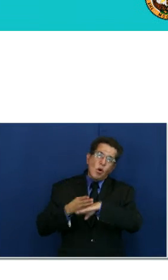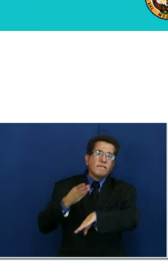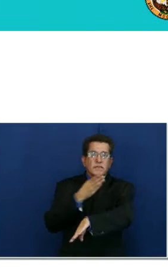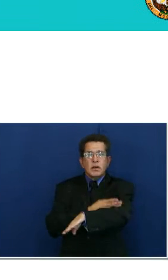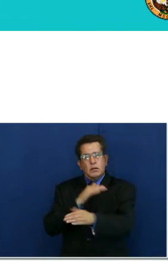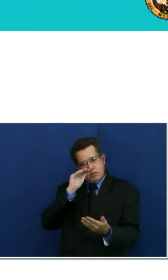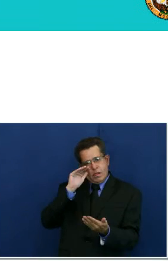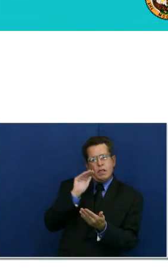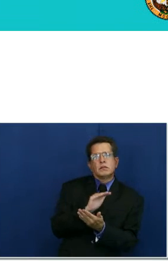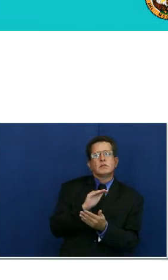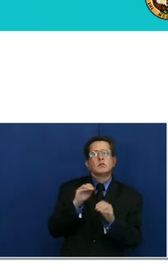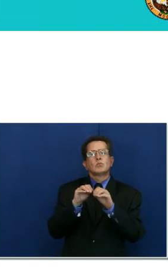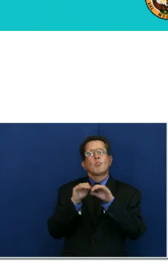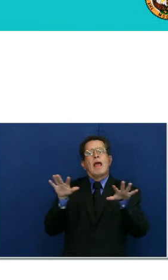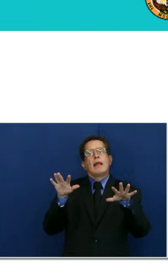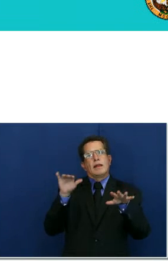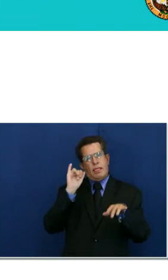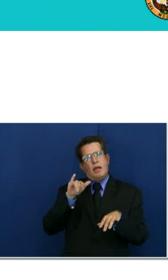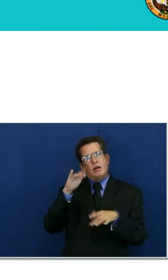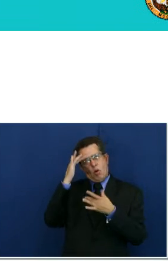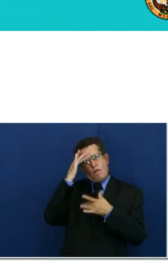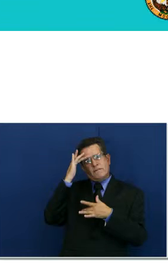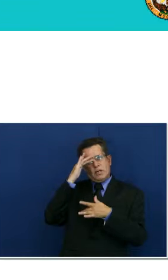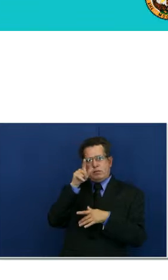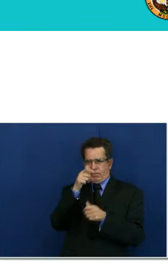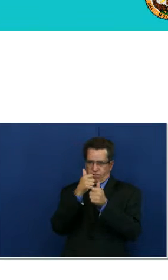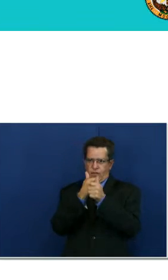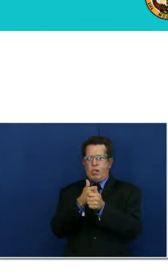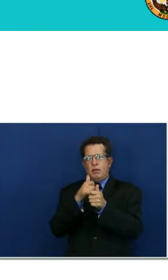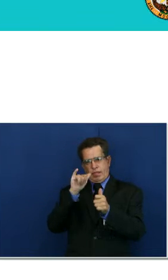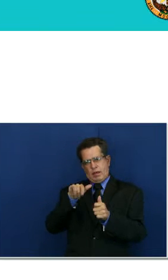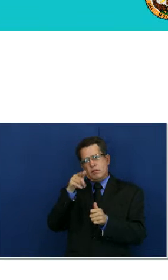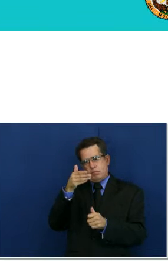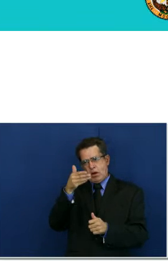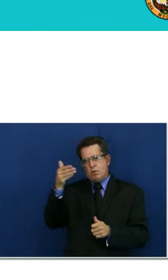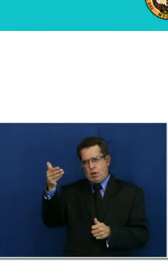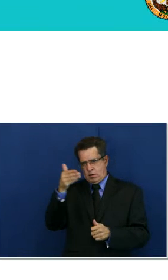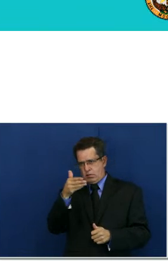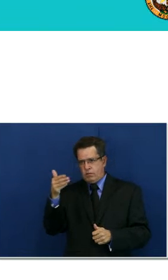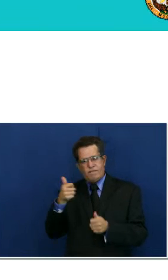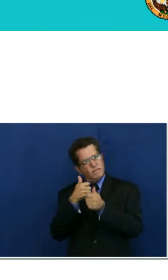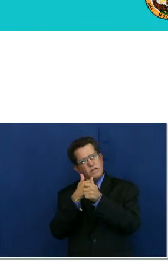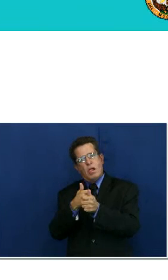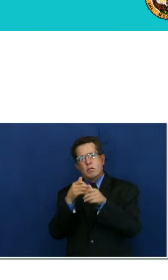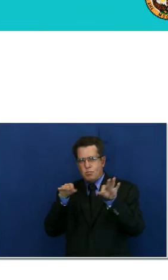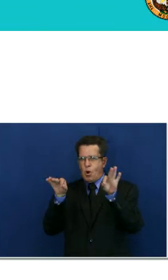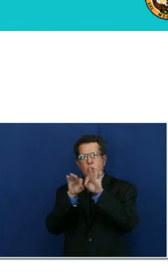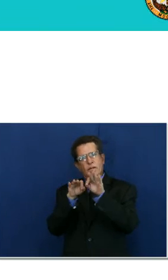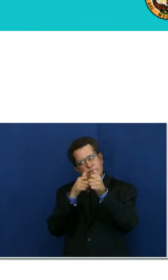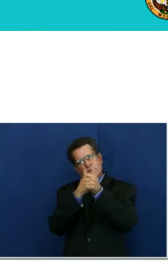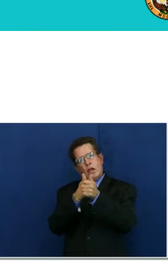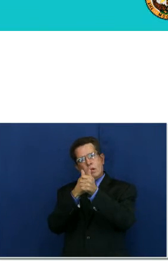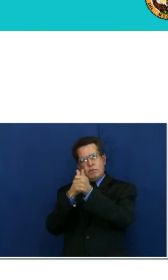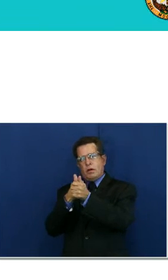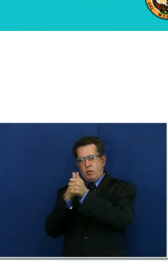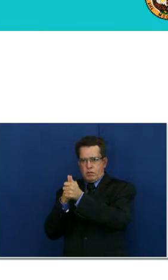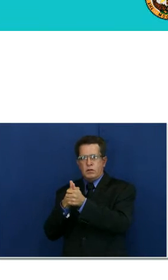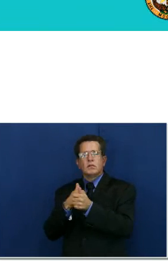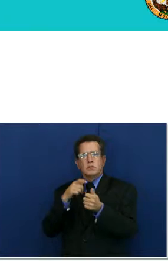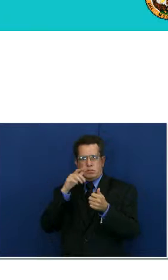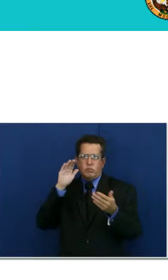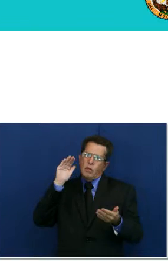decrease the spread of COVID-19. The prevention strategies on this slide are critically important in determining the